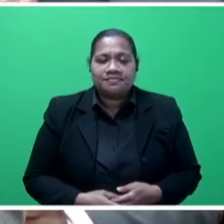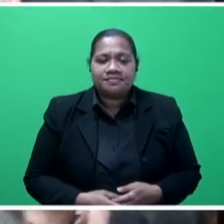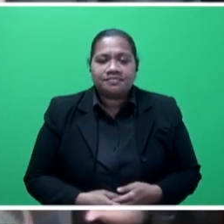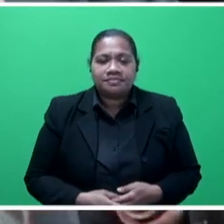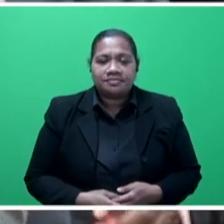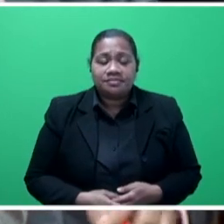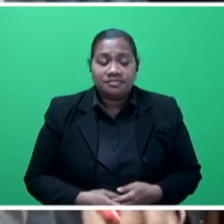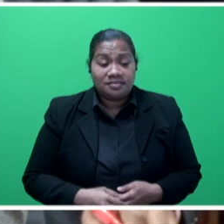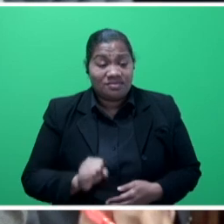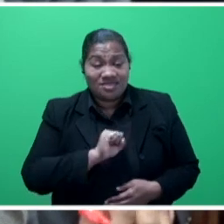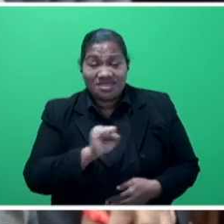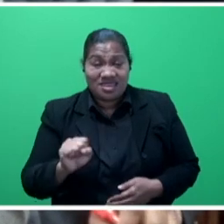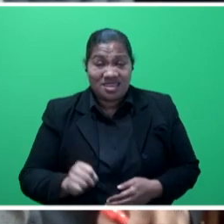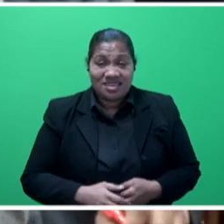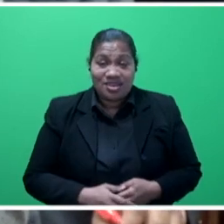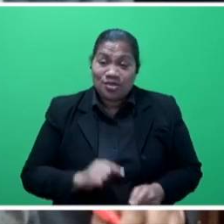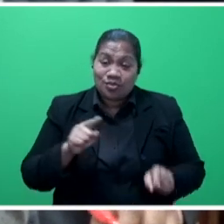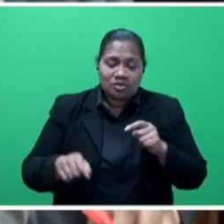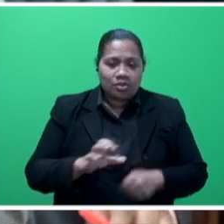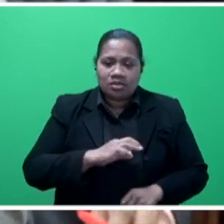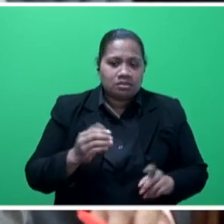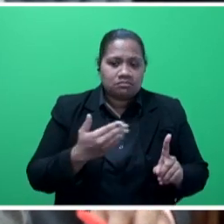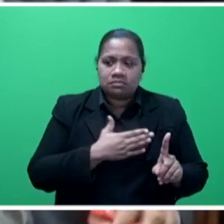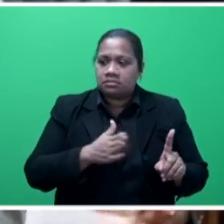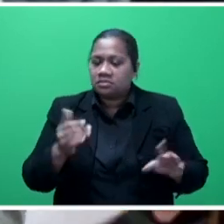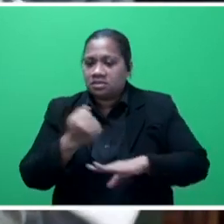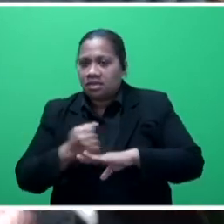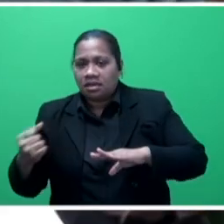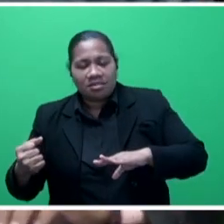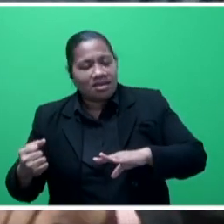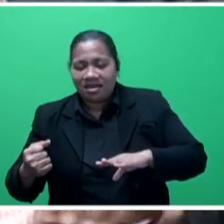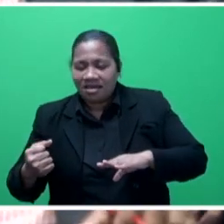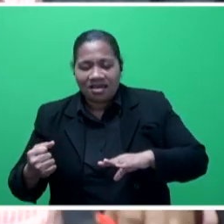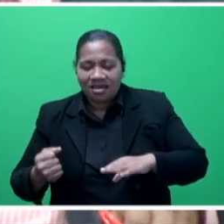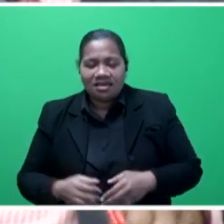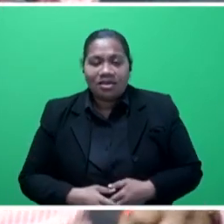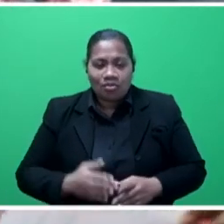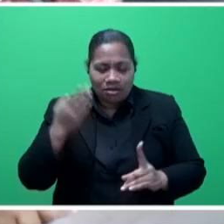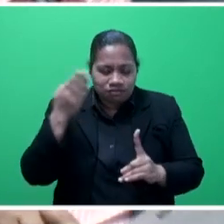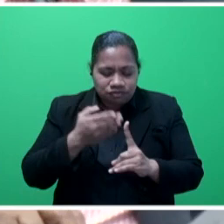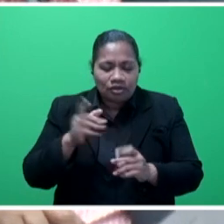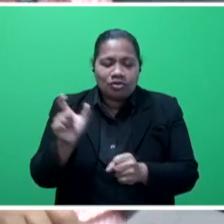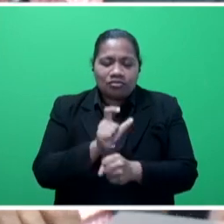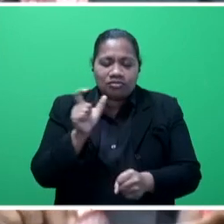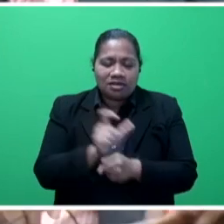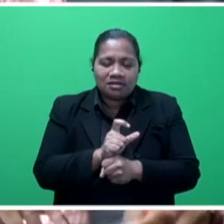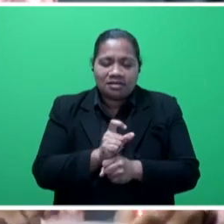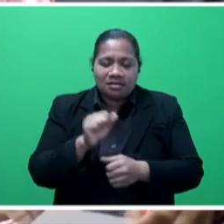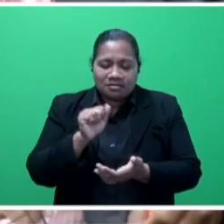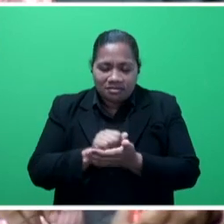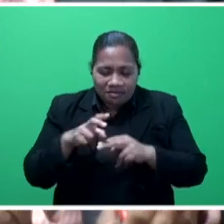will not deter this government to create a modern Fiji for all Fijians through various